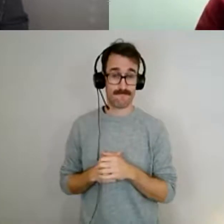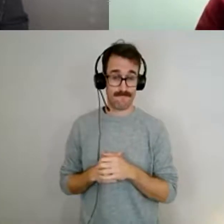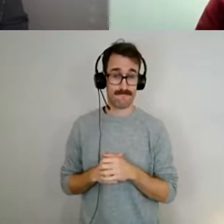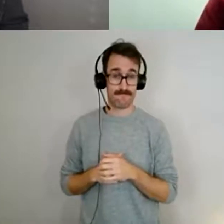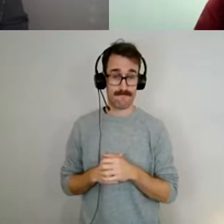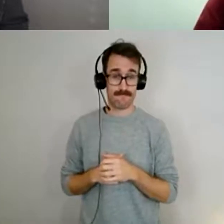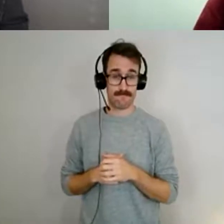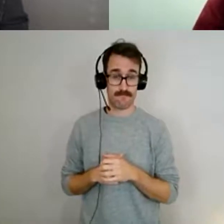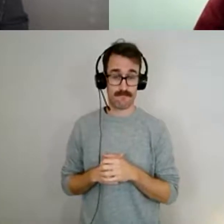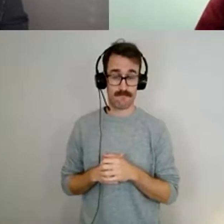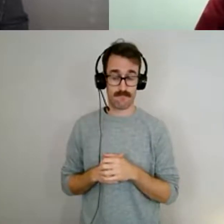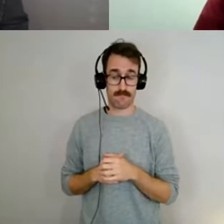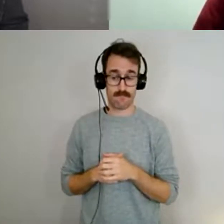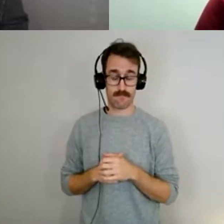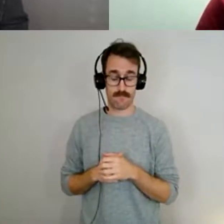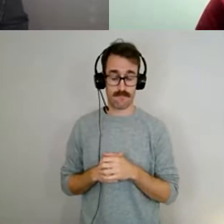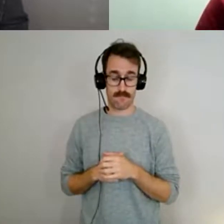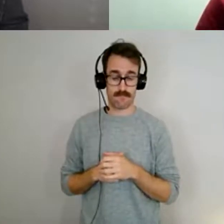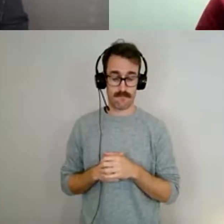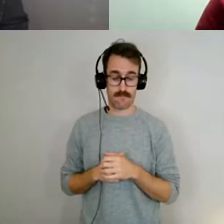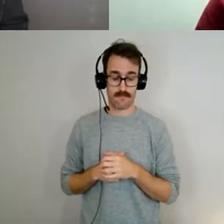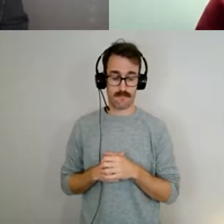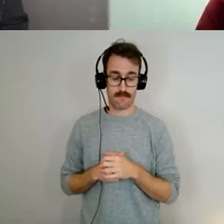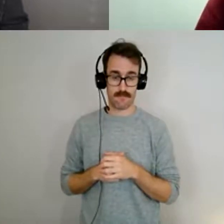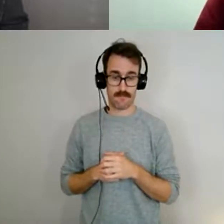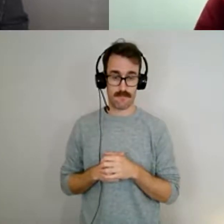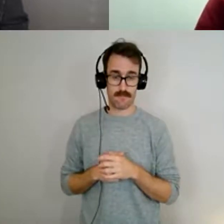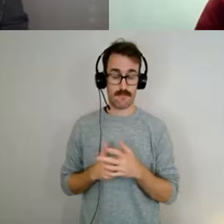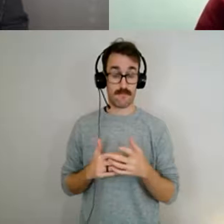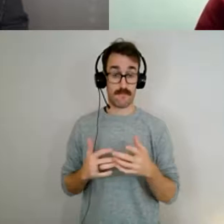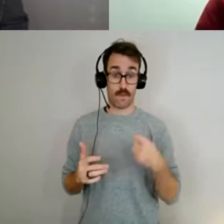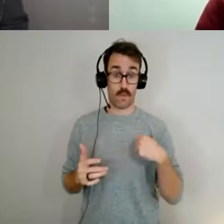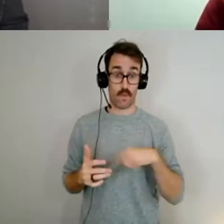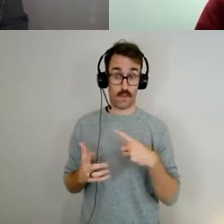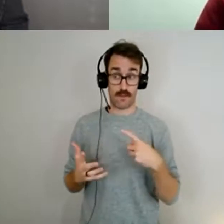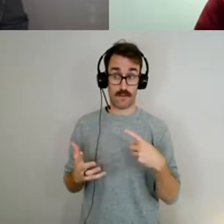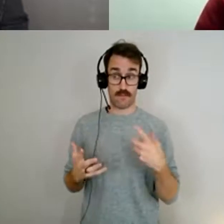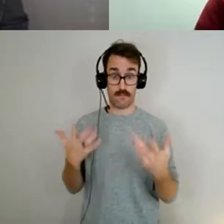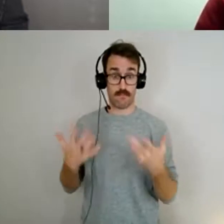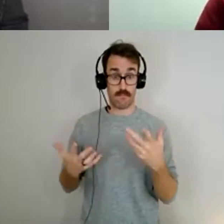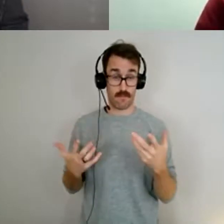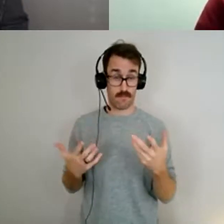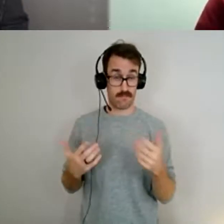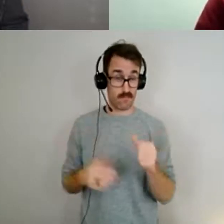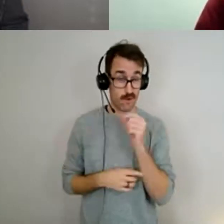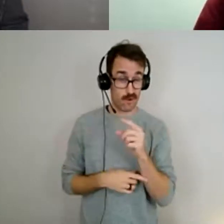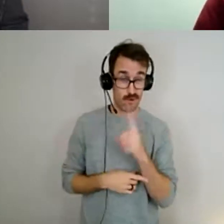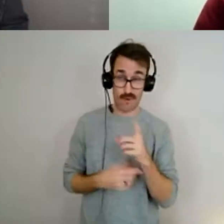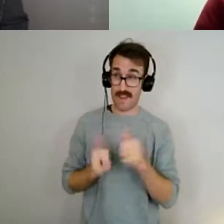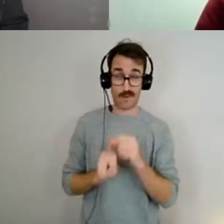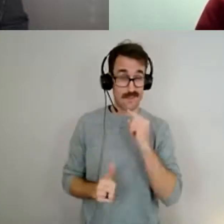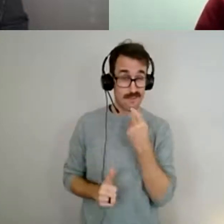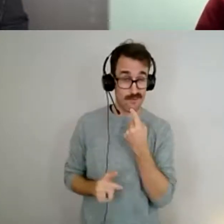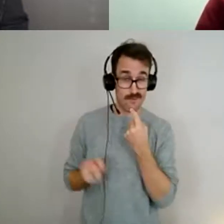what we are aware of, and we're not aware of the